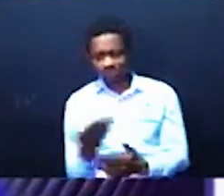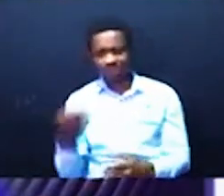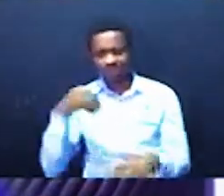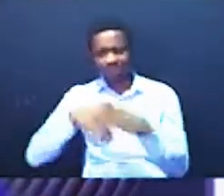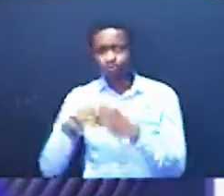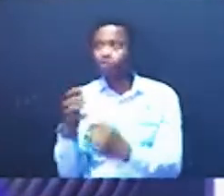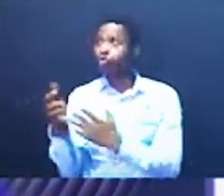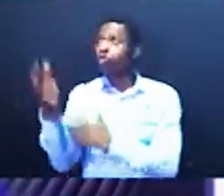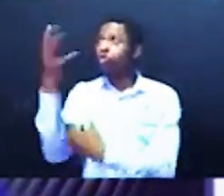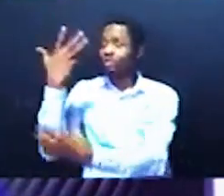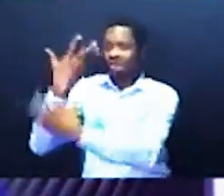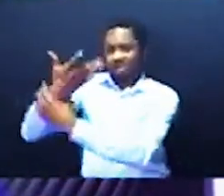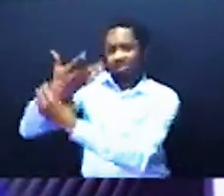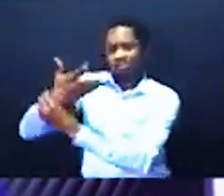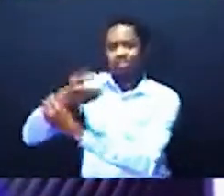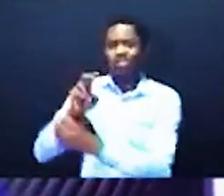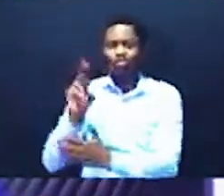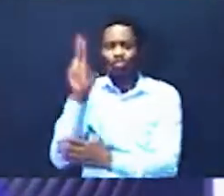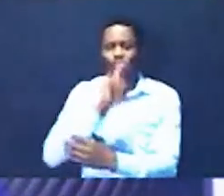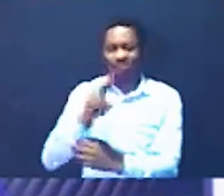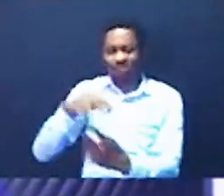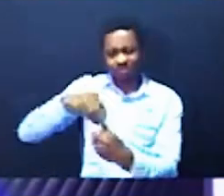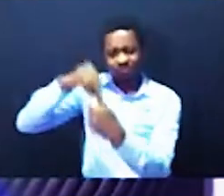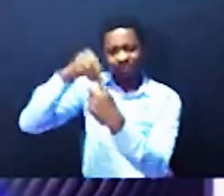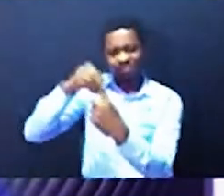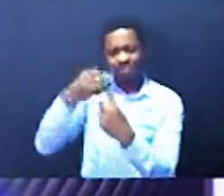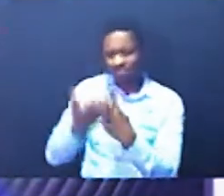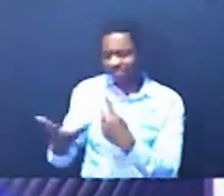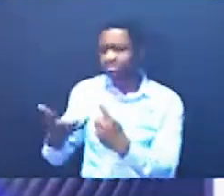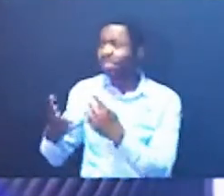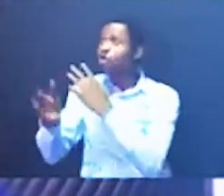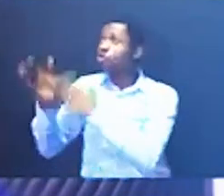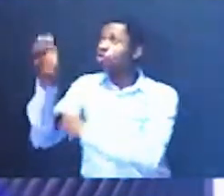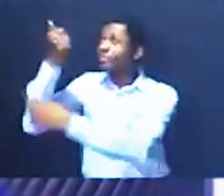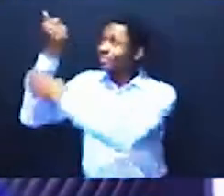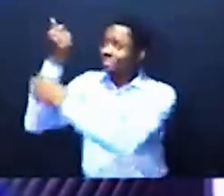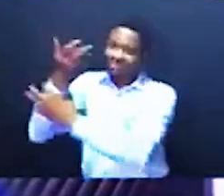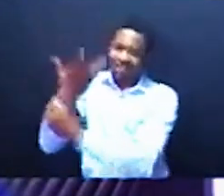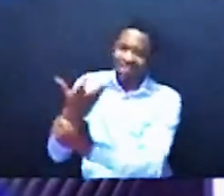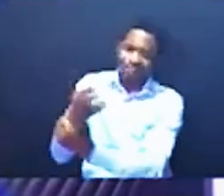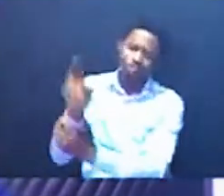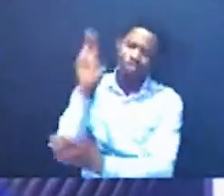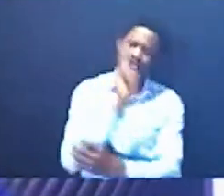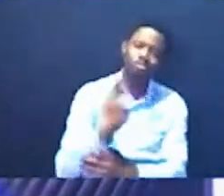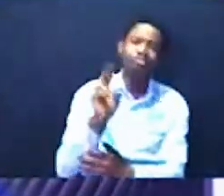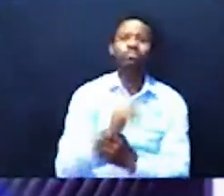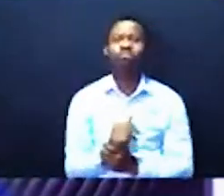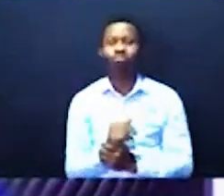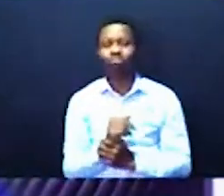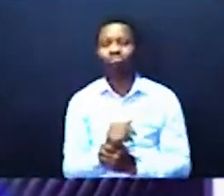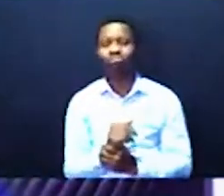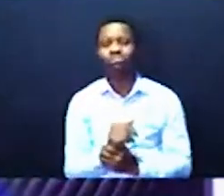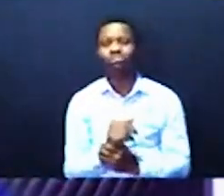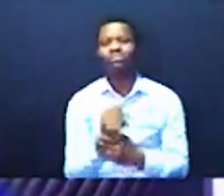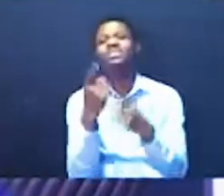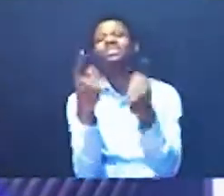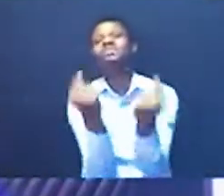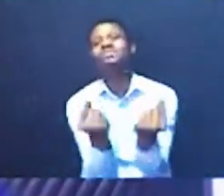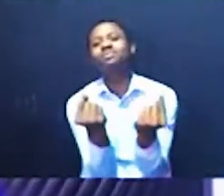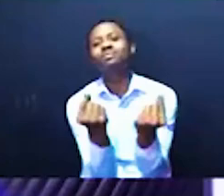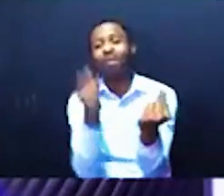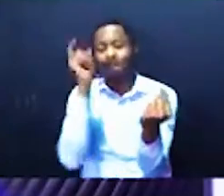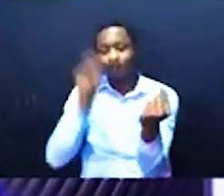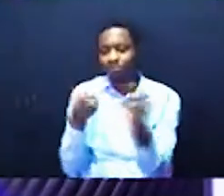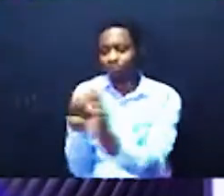wo ye adwini e wo nyankopon sem. Special instrument. Adwini e sronko kra. Then Keep it away from pollution.